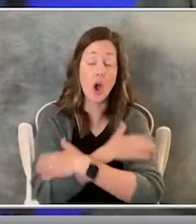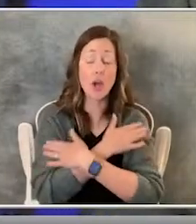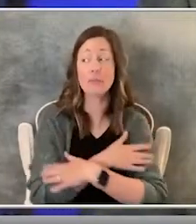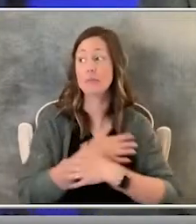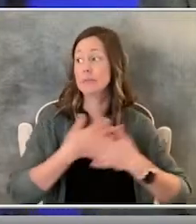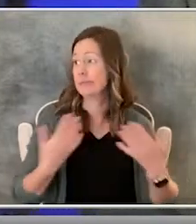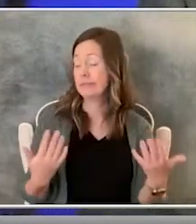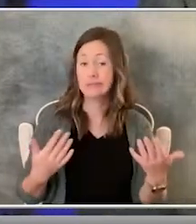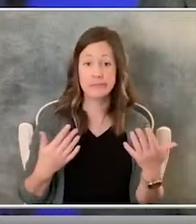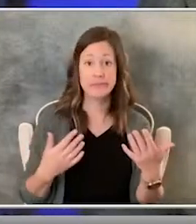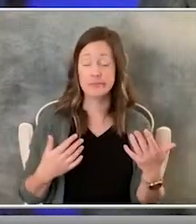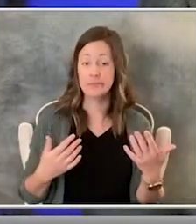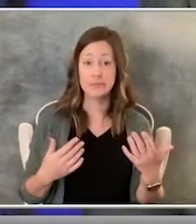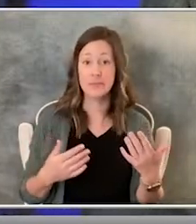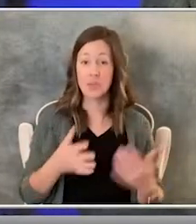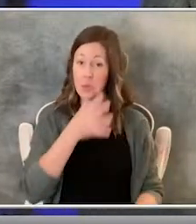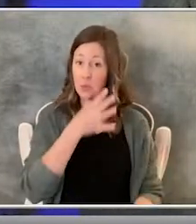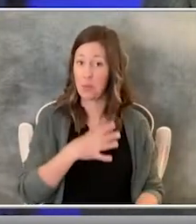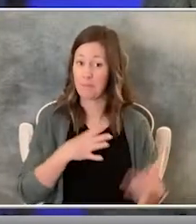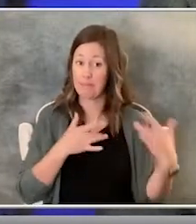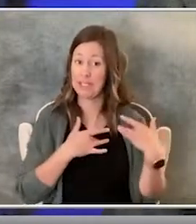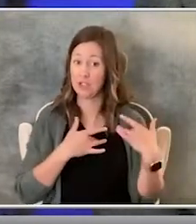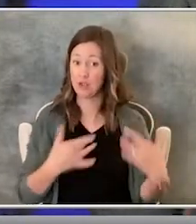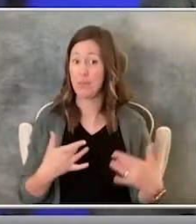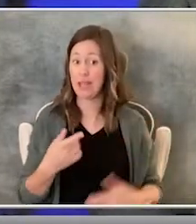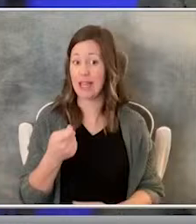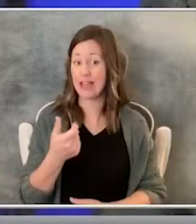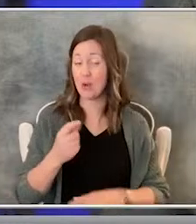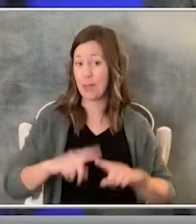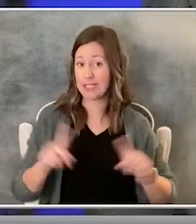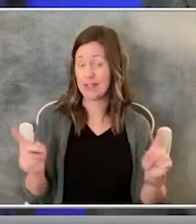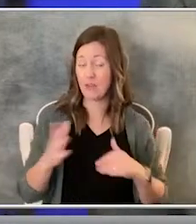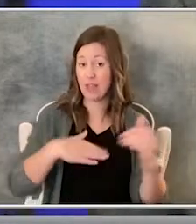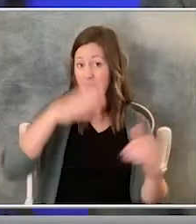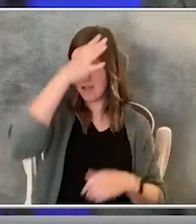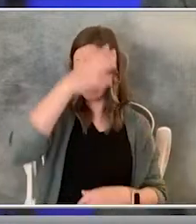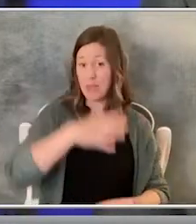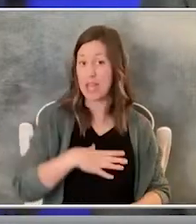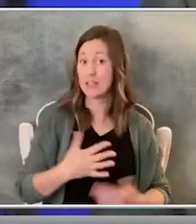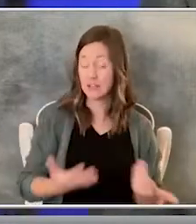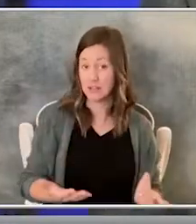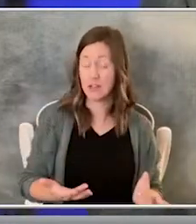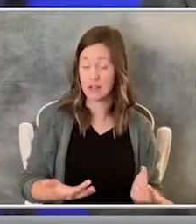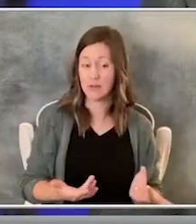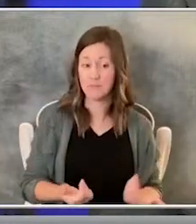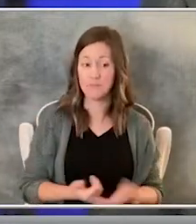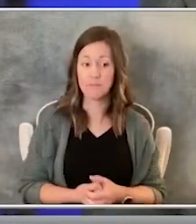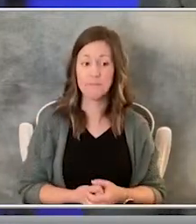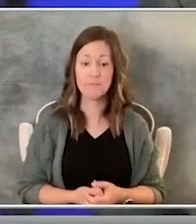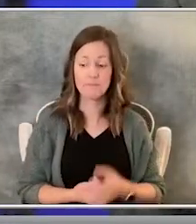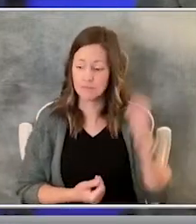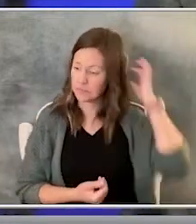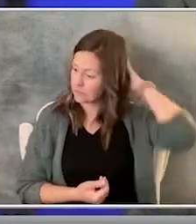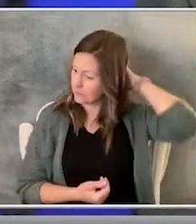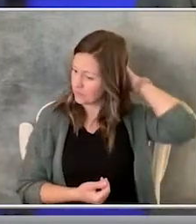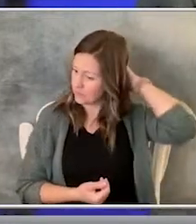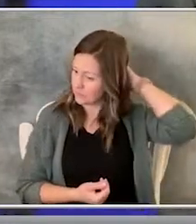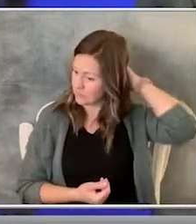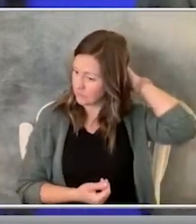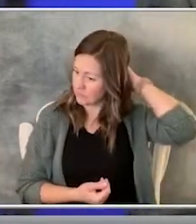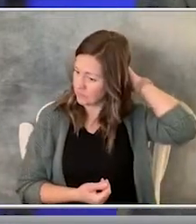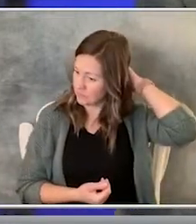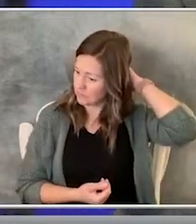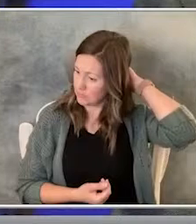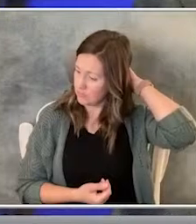relate that more commonly to cardiac pain. Now, sometimes if you have a history of that, and then you